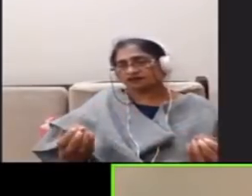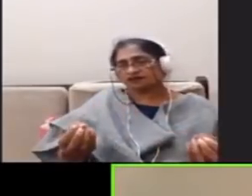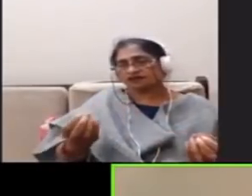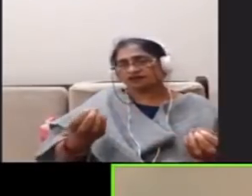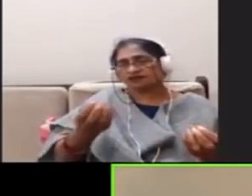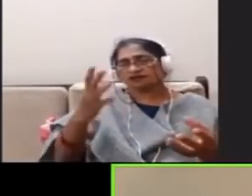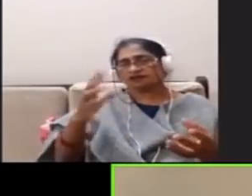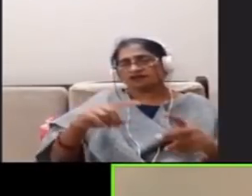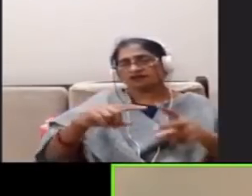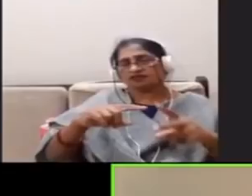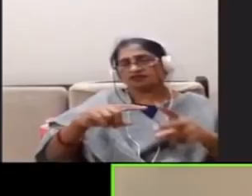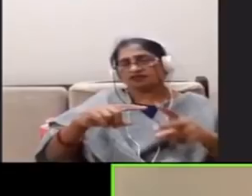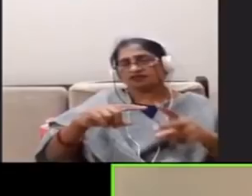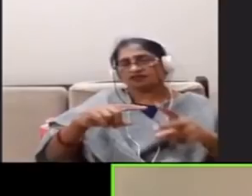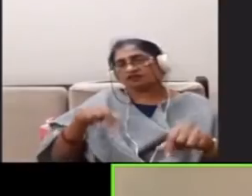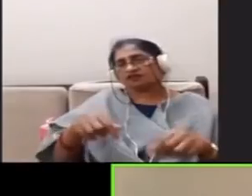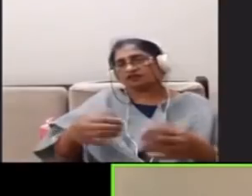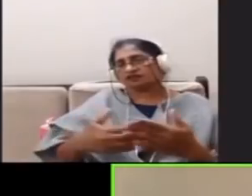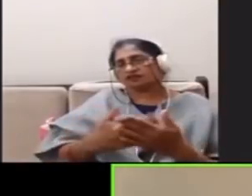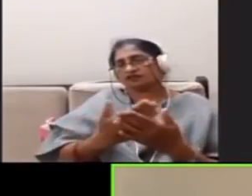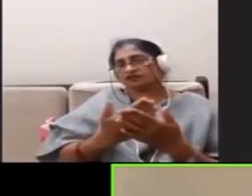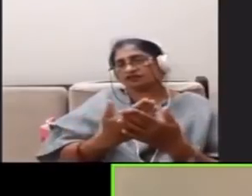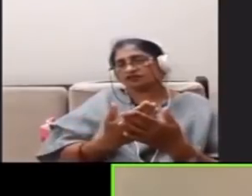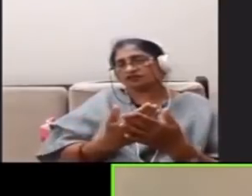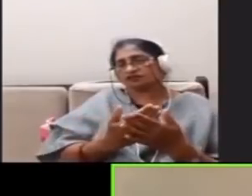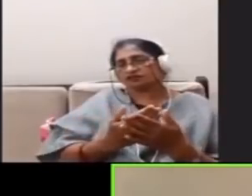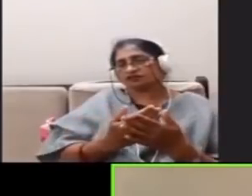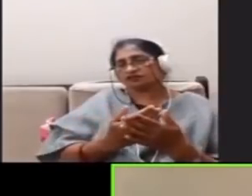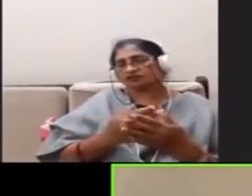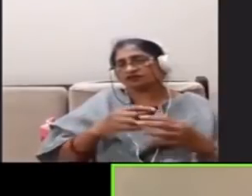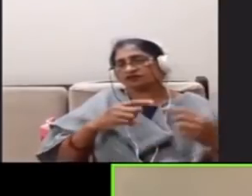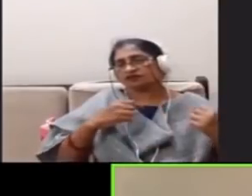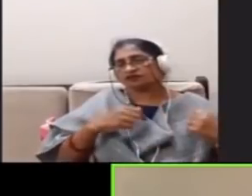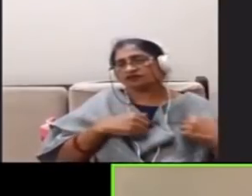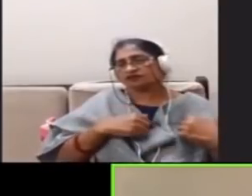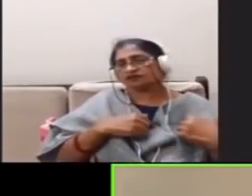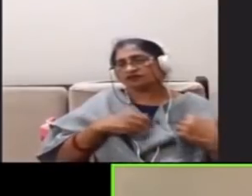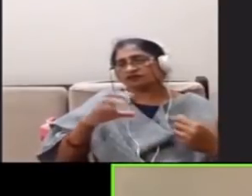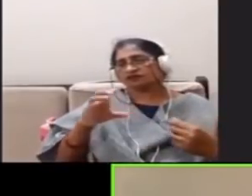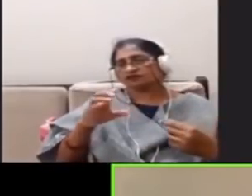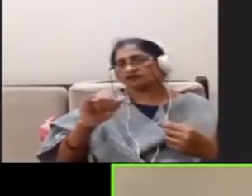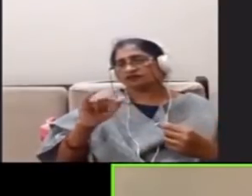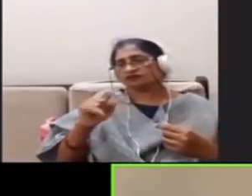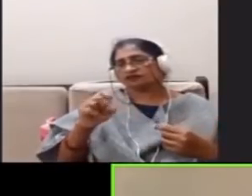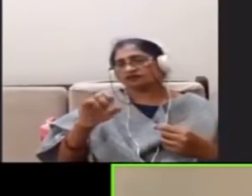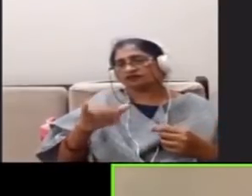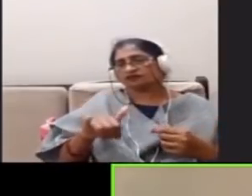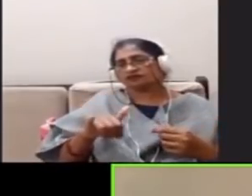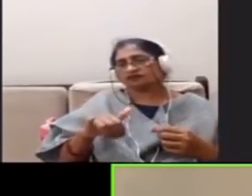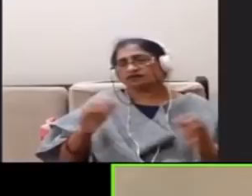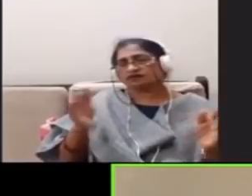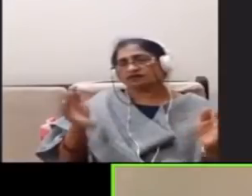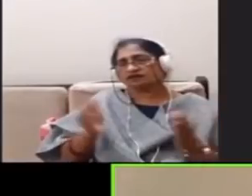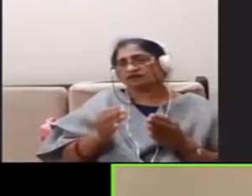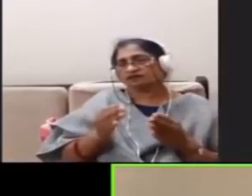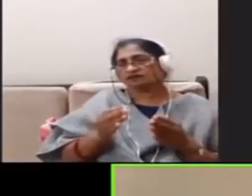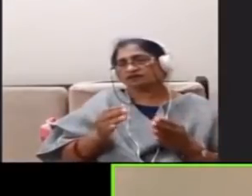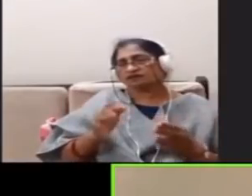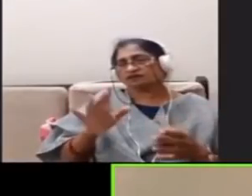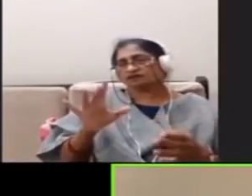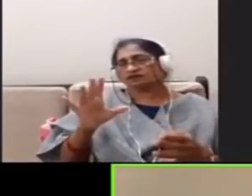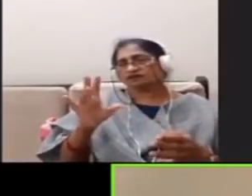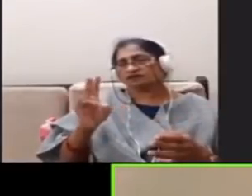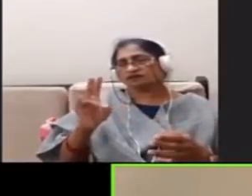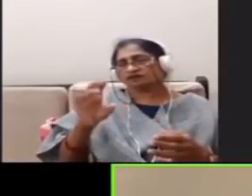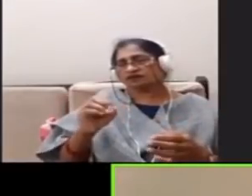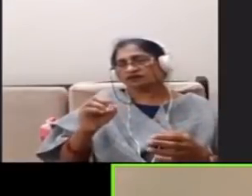initiative. Our city is right next to Mr. Engler's city. We are a smaller city of about 70,000 people